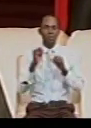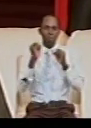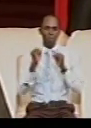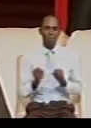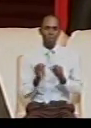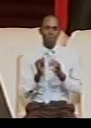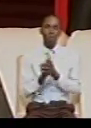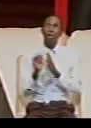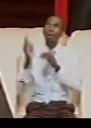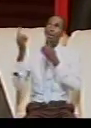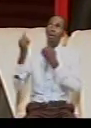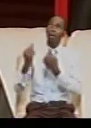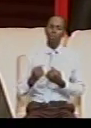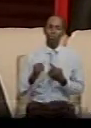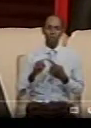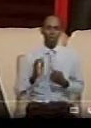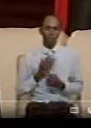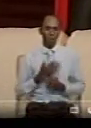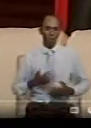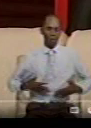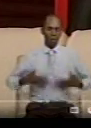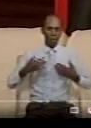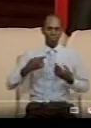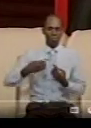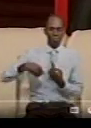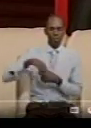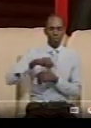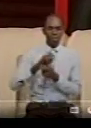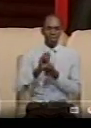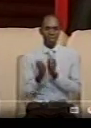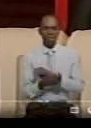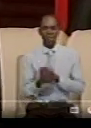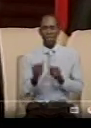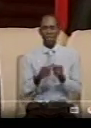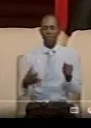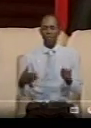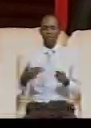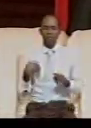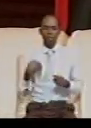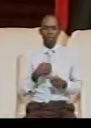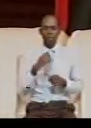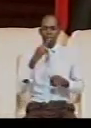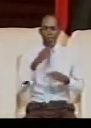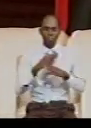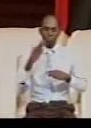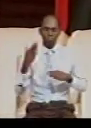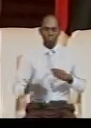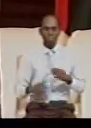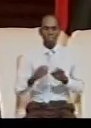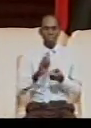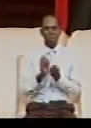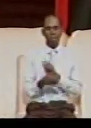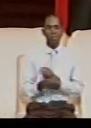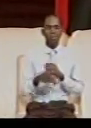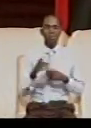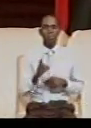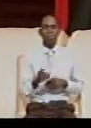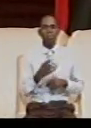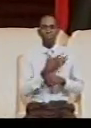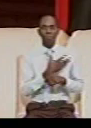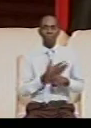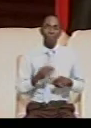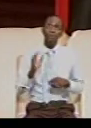our lives, and it turns everything around, and we're totally transformed, and we're totally changed, and